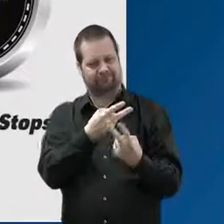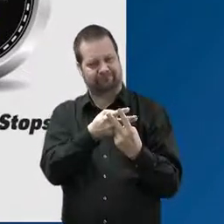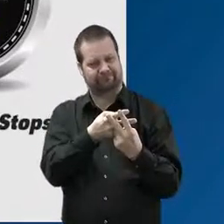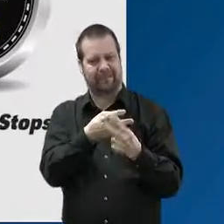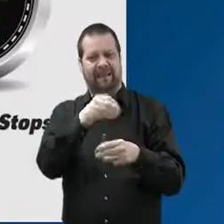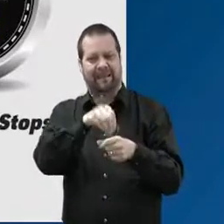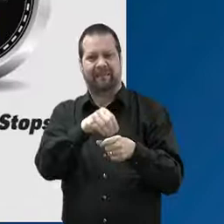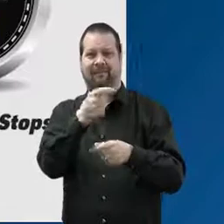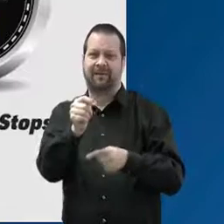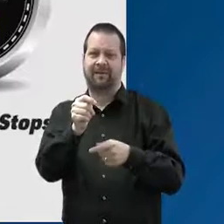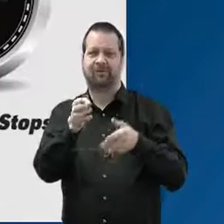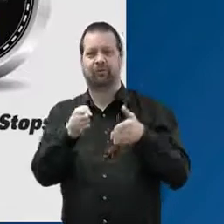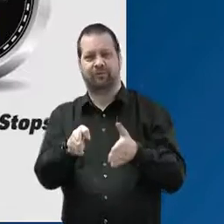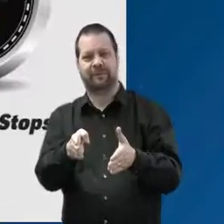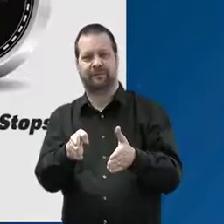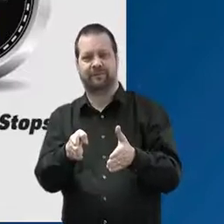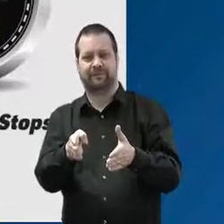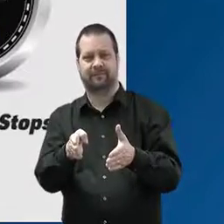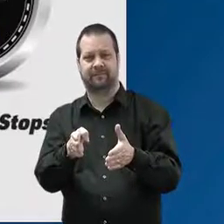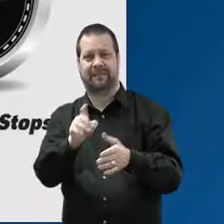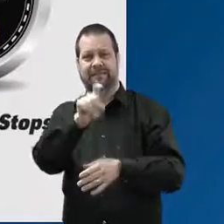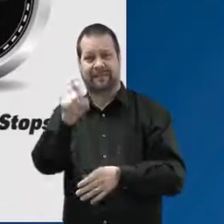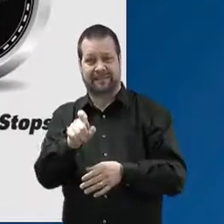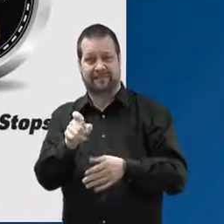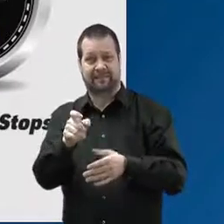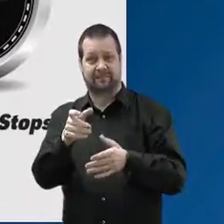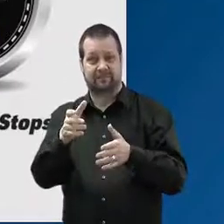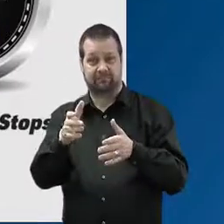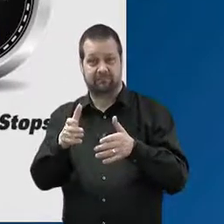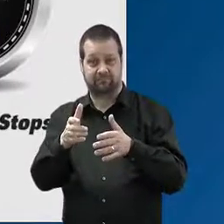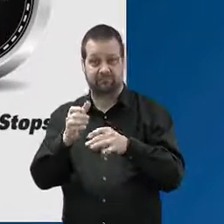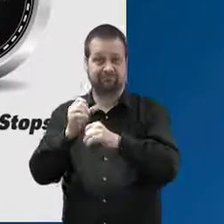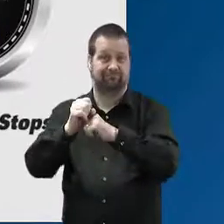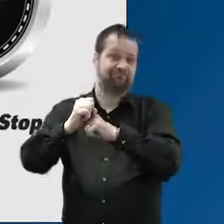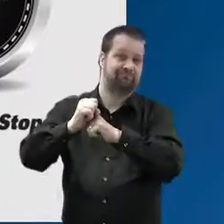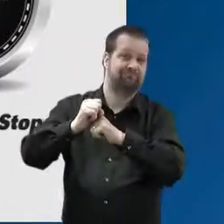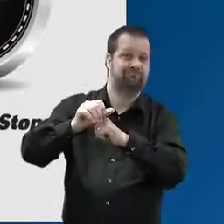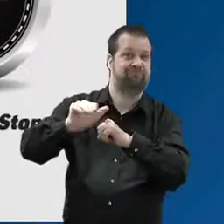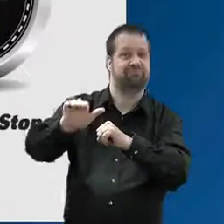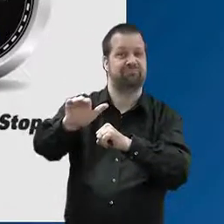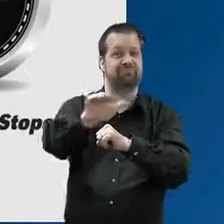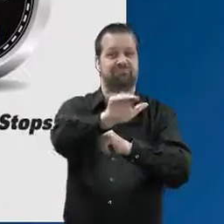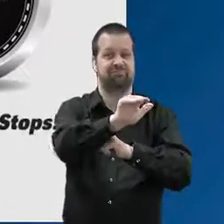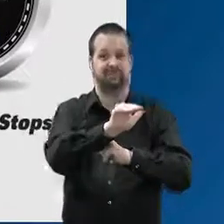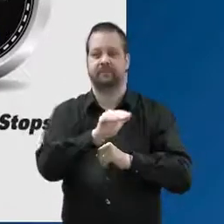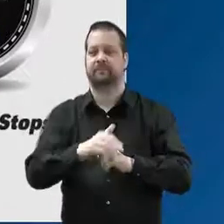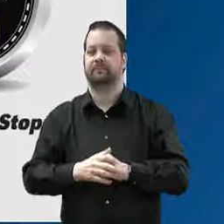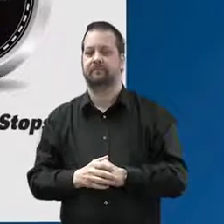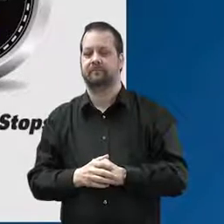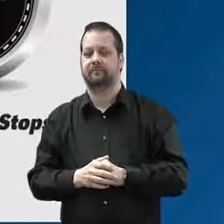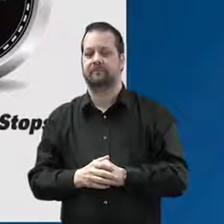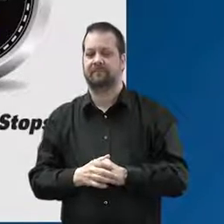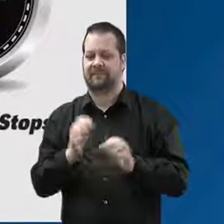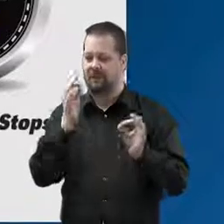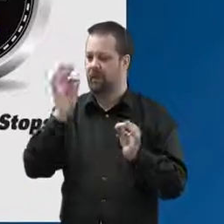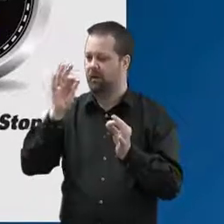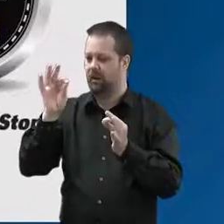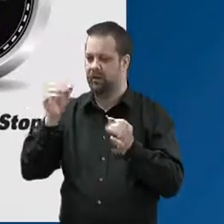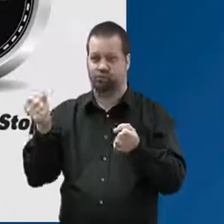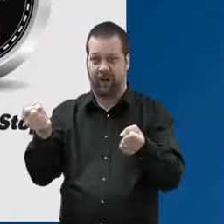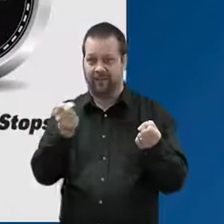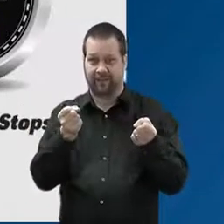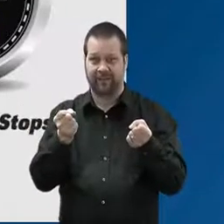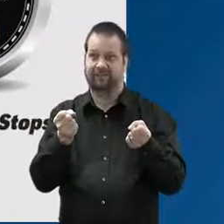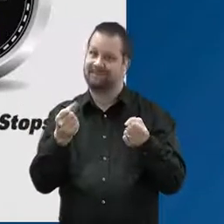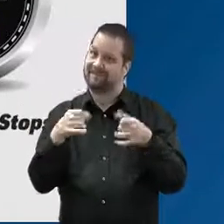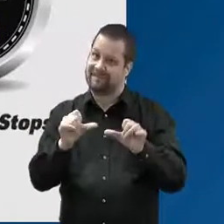fatalities on Texas roads by 2050. Distracted driving continues to be a problem in Texas, and data indicates